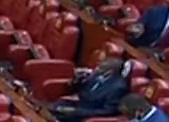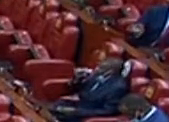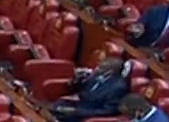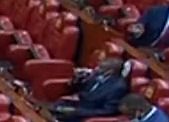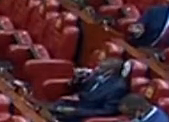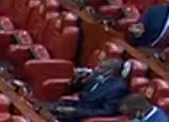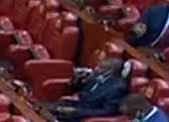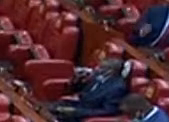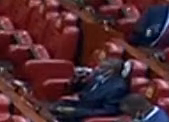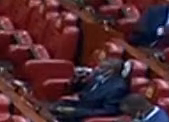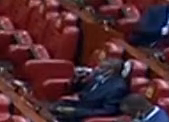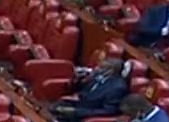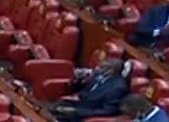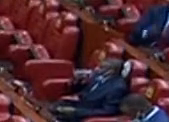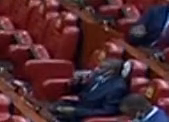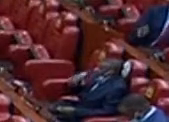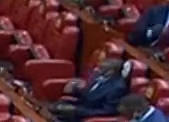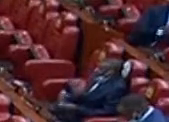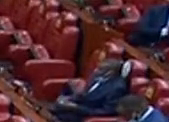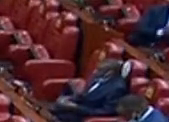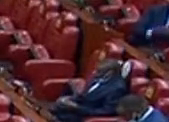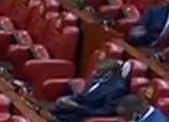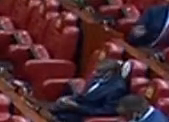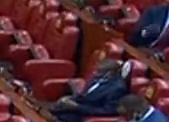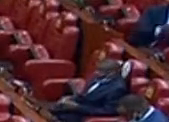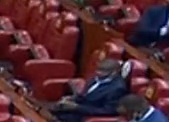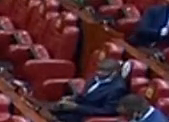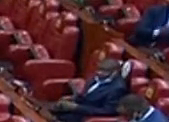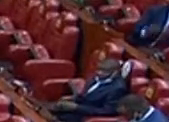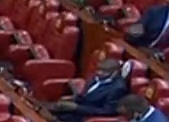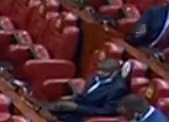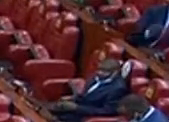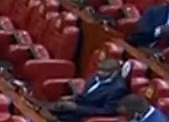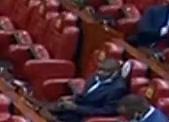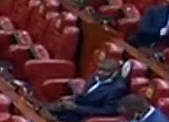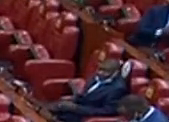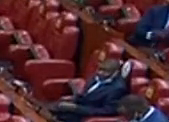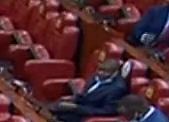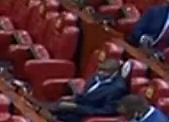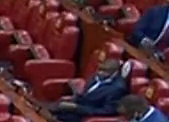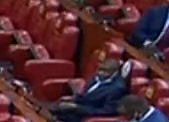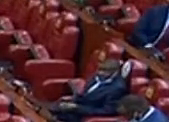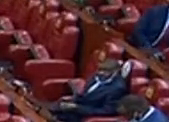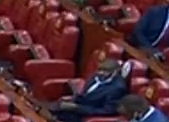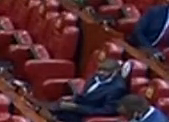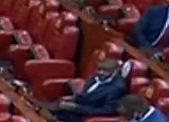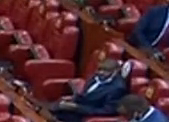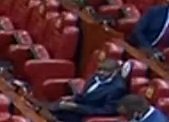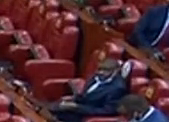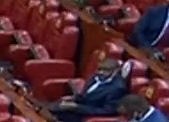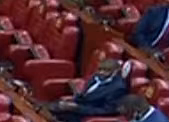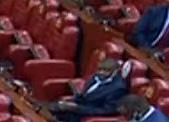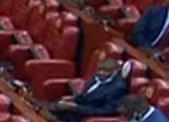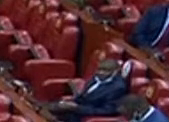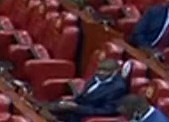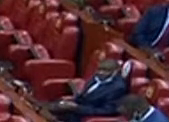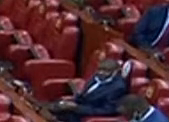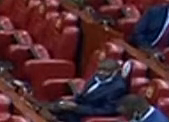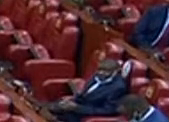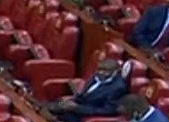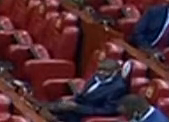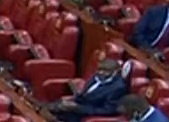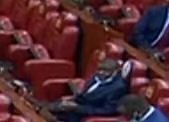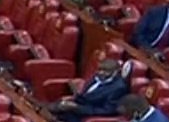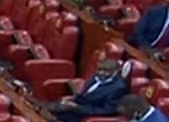sponsored by Honorable Richard Tongi, seeks to amend various provisions of the Public Procurement and Asset